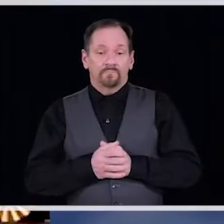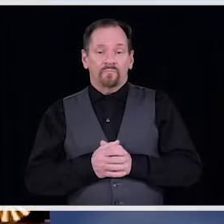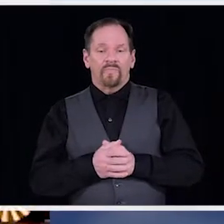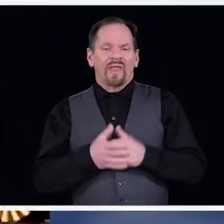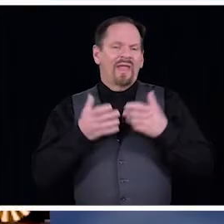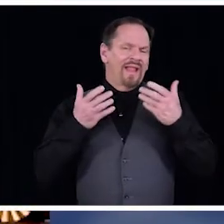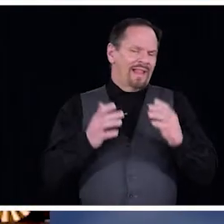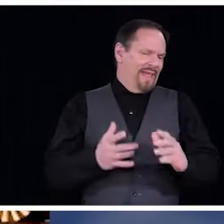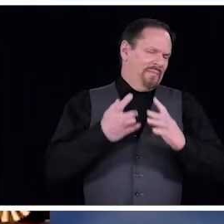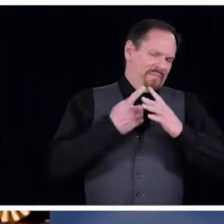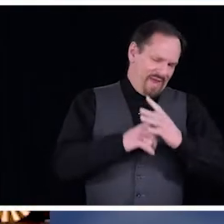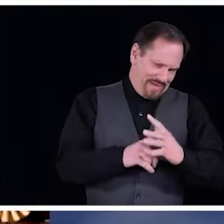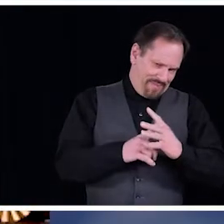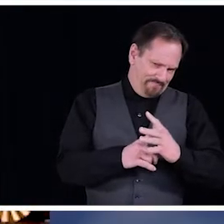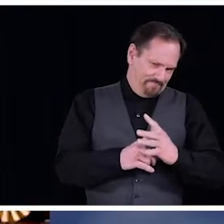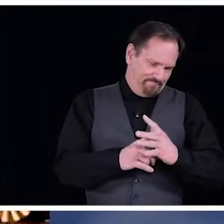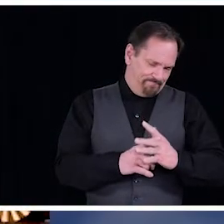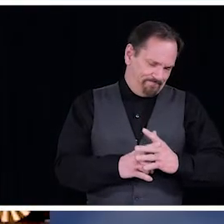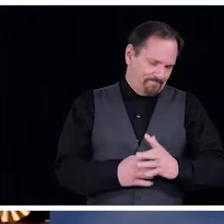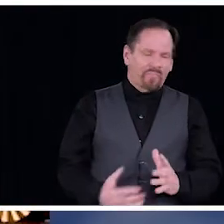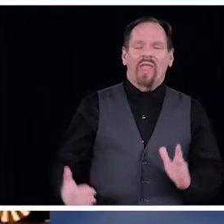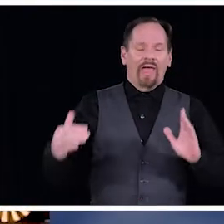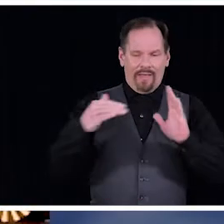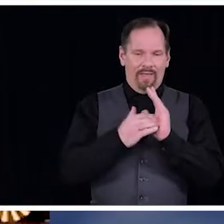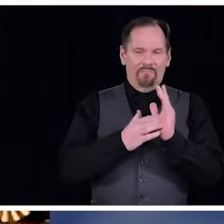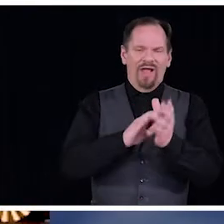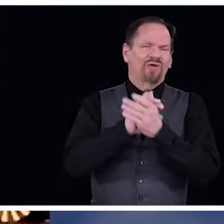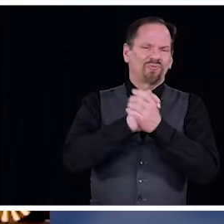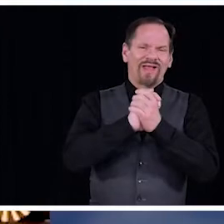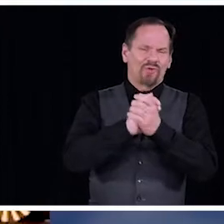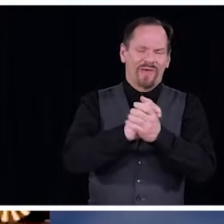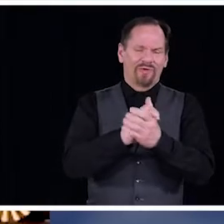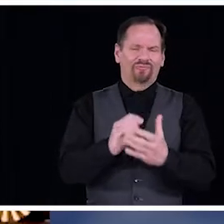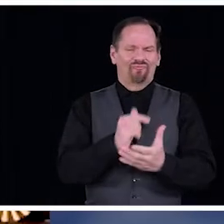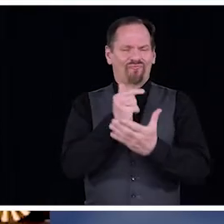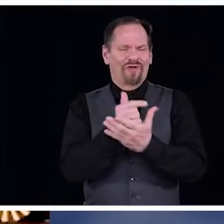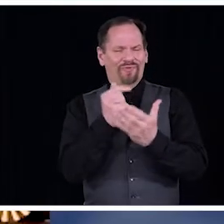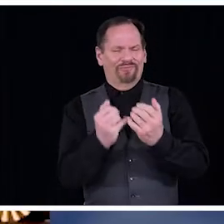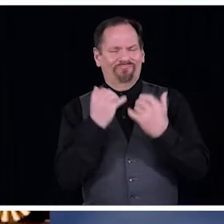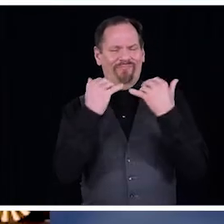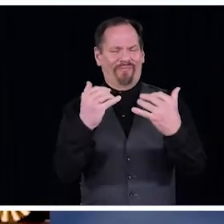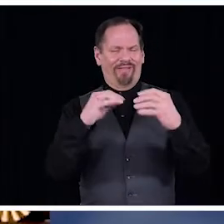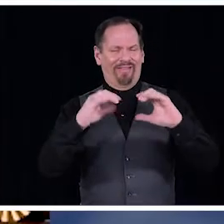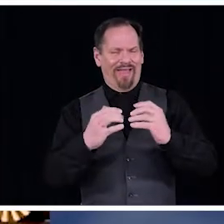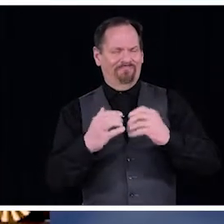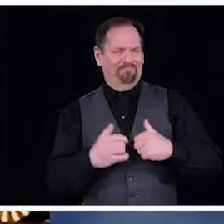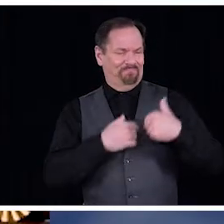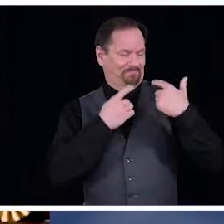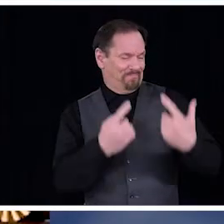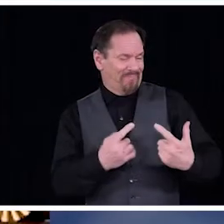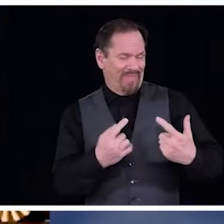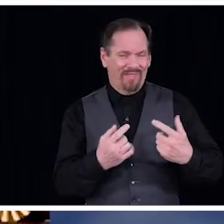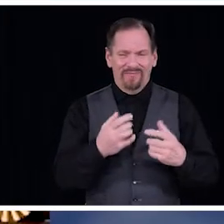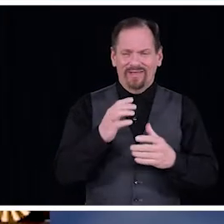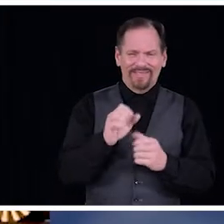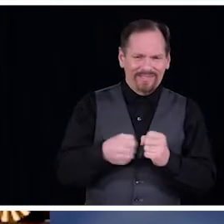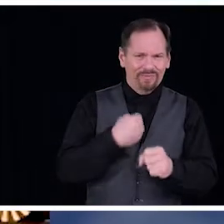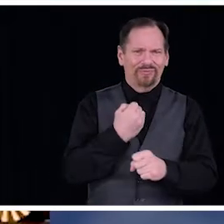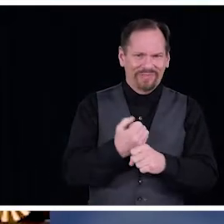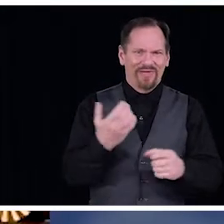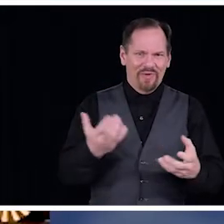Let me begin by again congratulating our graduates today on all your many accomplishments over the course of your years here at